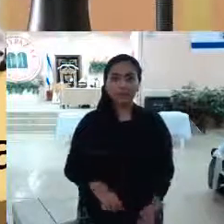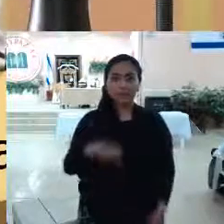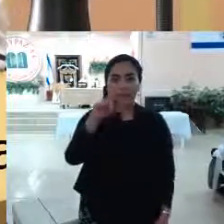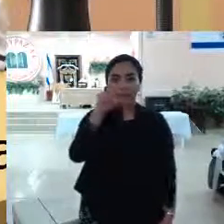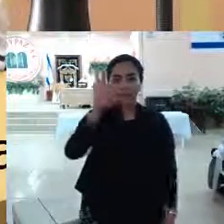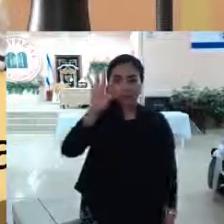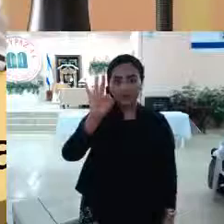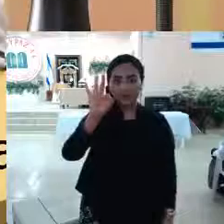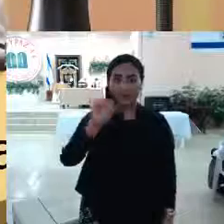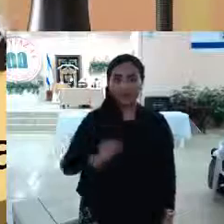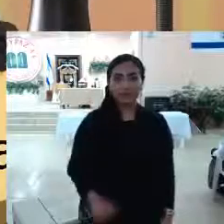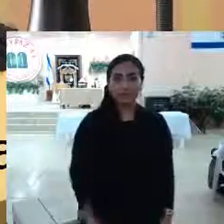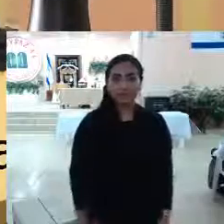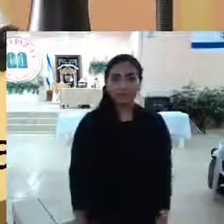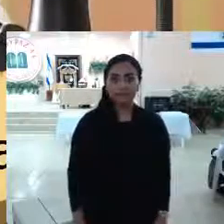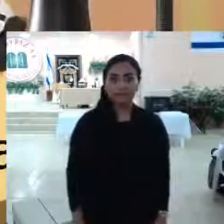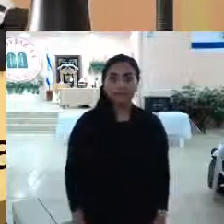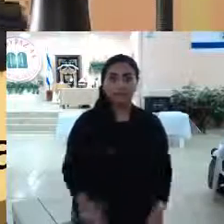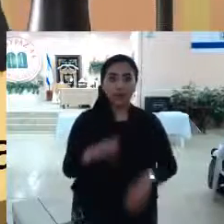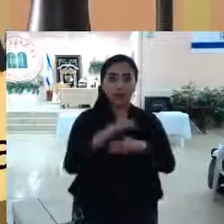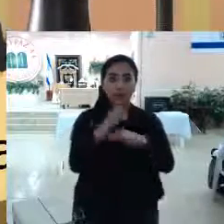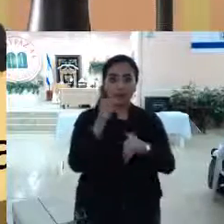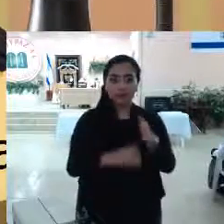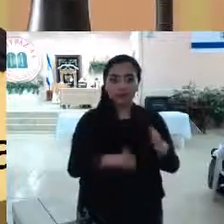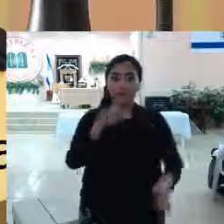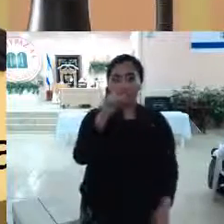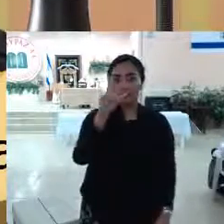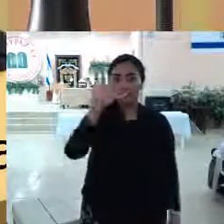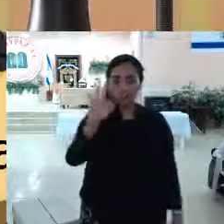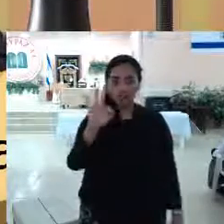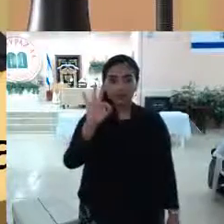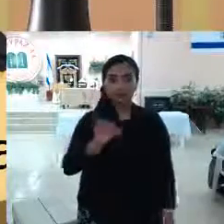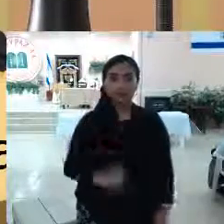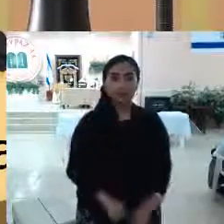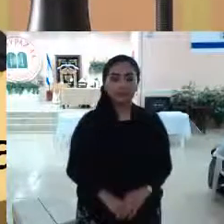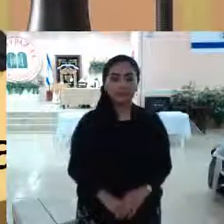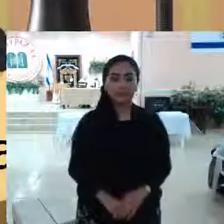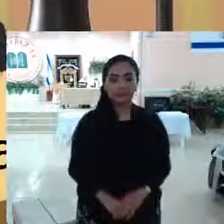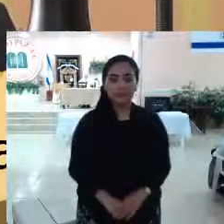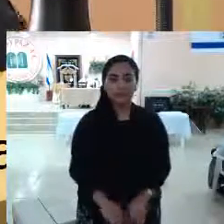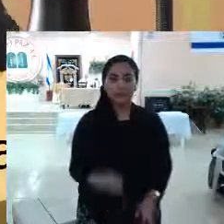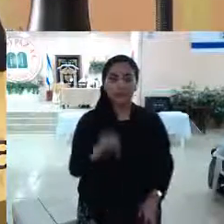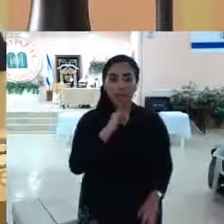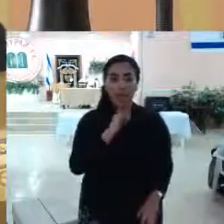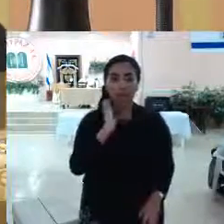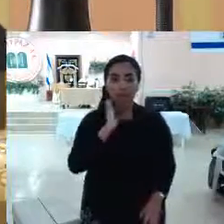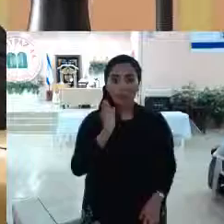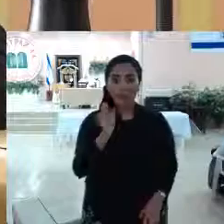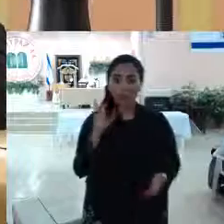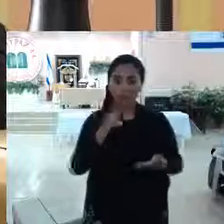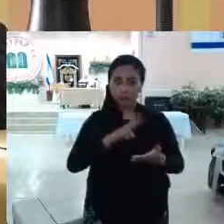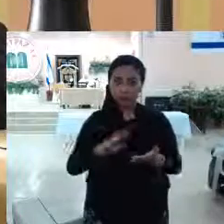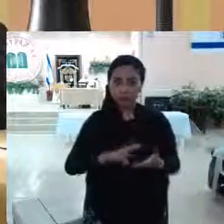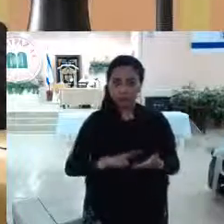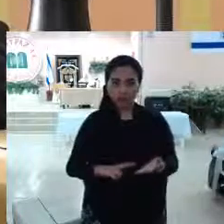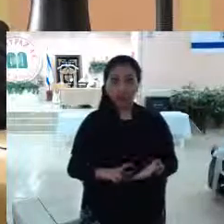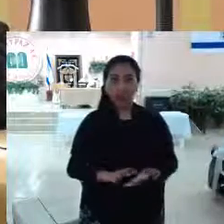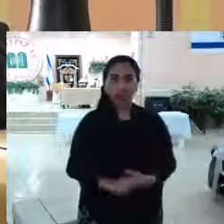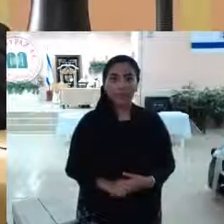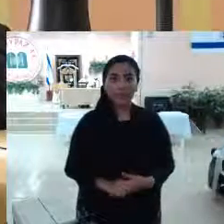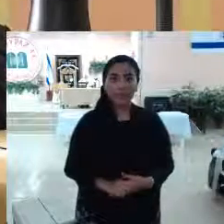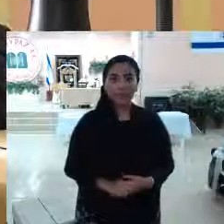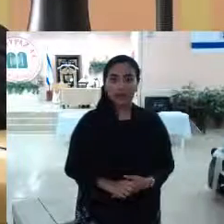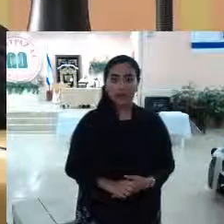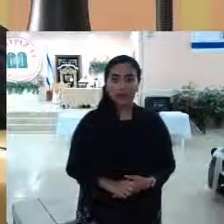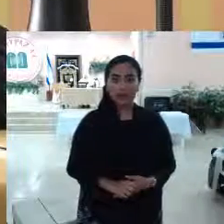29. 29. En el capítulo 29, In chapter 29, yo voy a leerlo. I'm going to read No it.